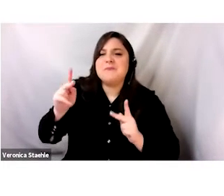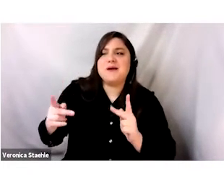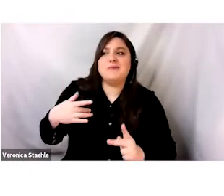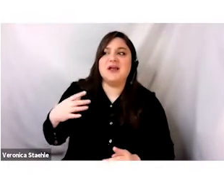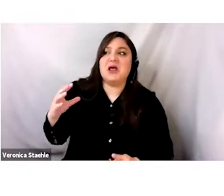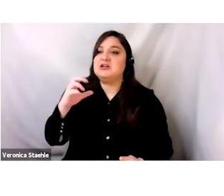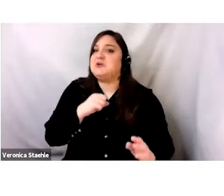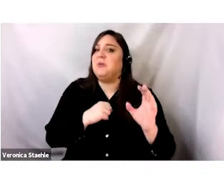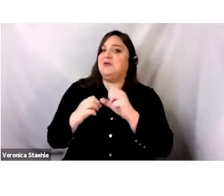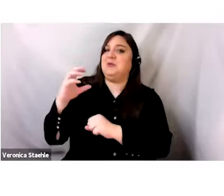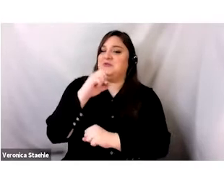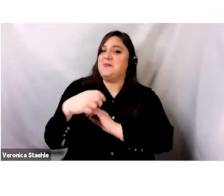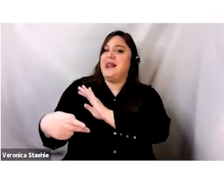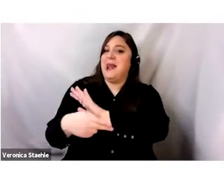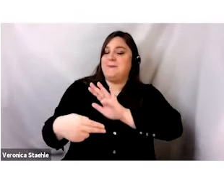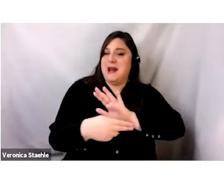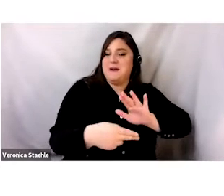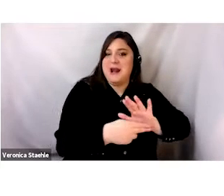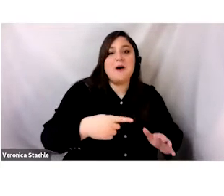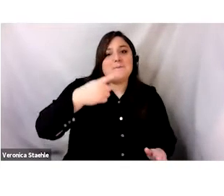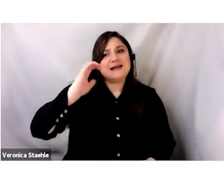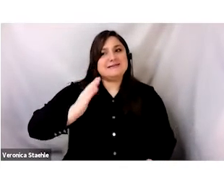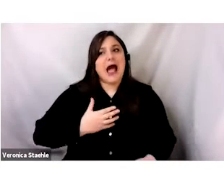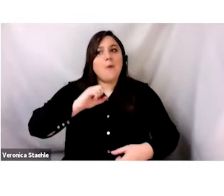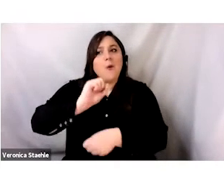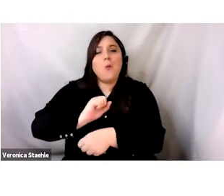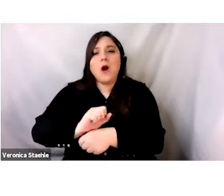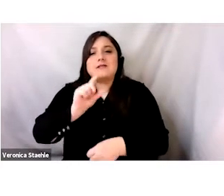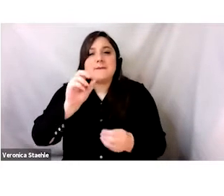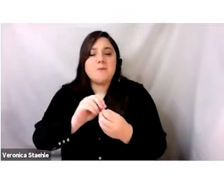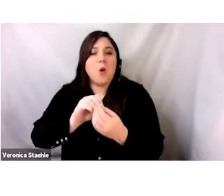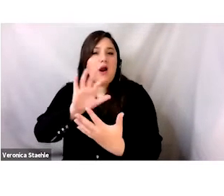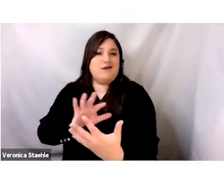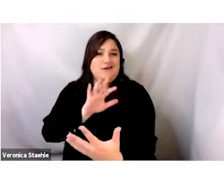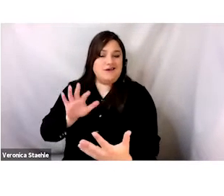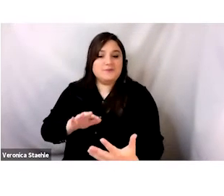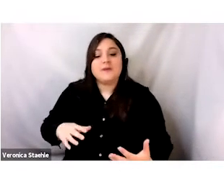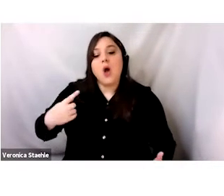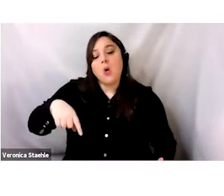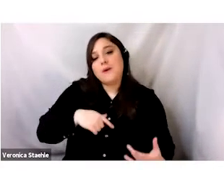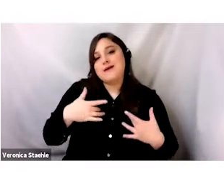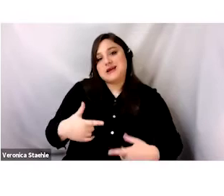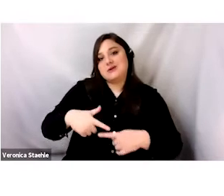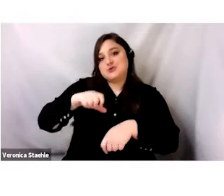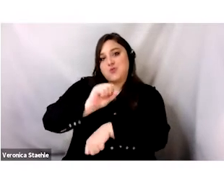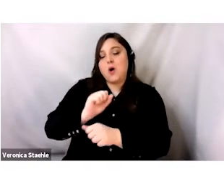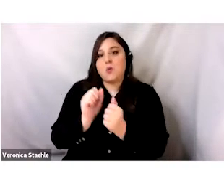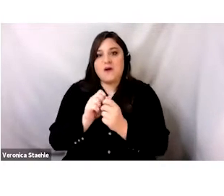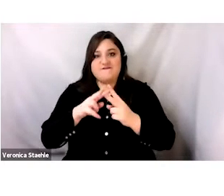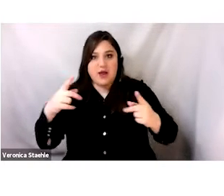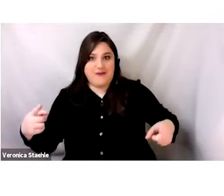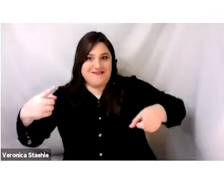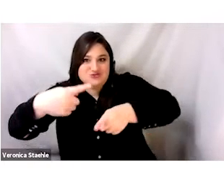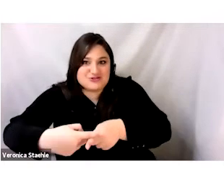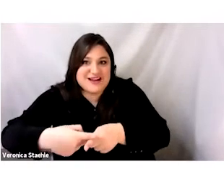we work at this, in my mind, more straightforward intersection, but a lot of people view our work as very